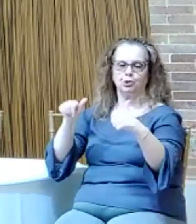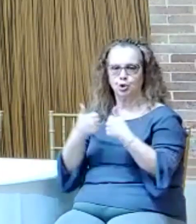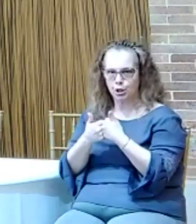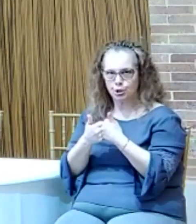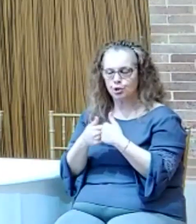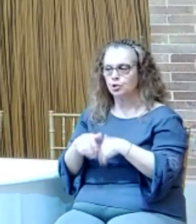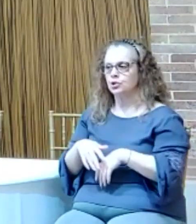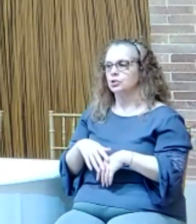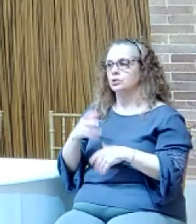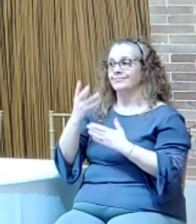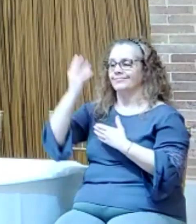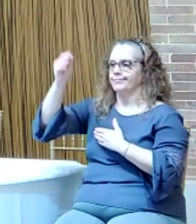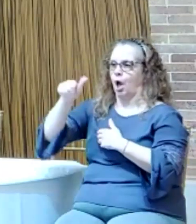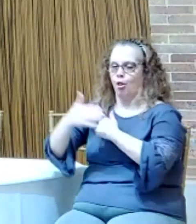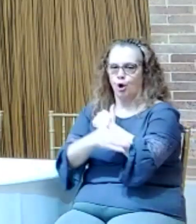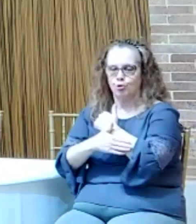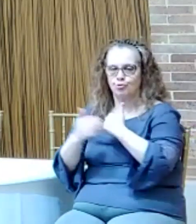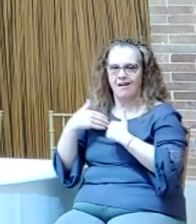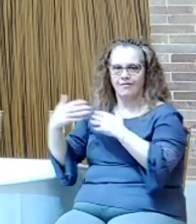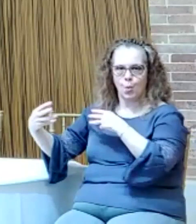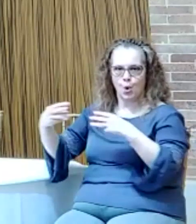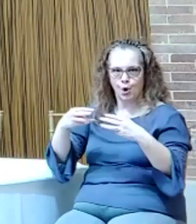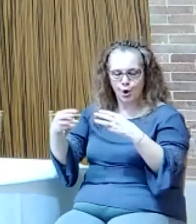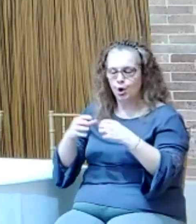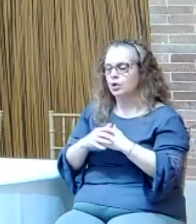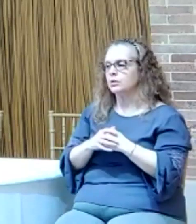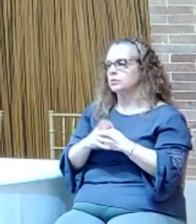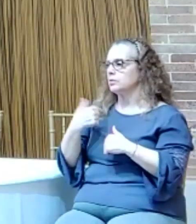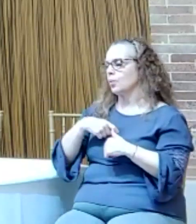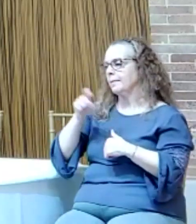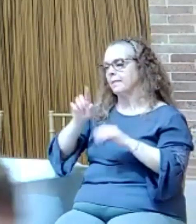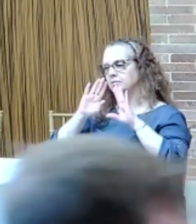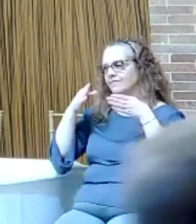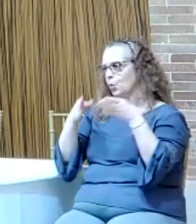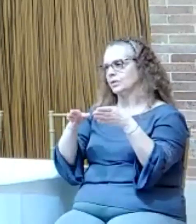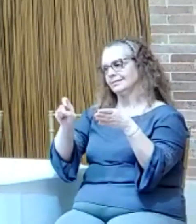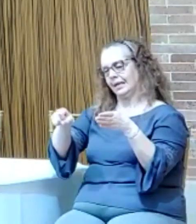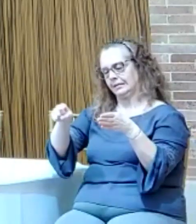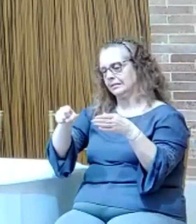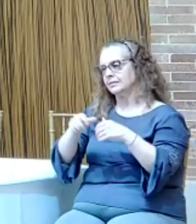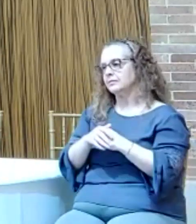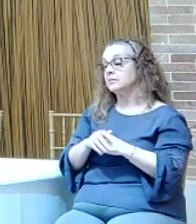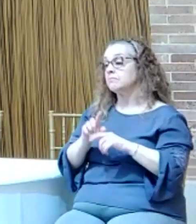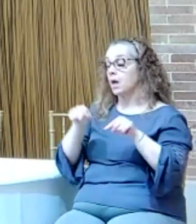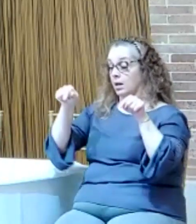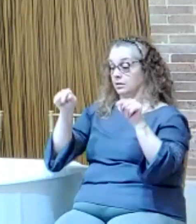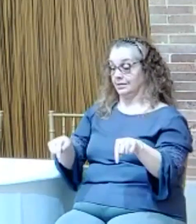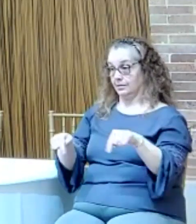Wars abroad and no doubt we need to be focused on that but here